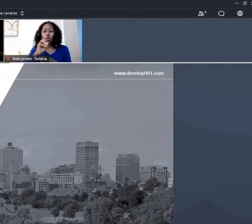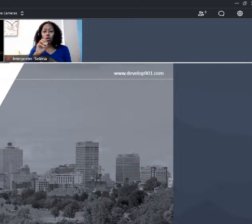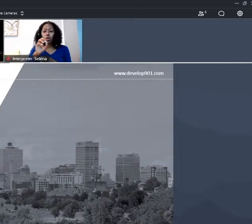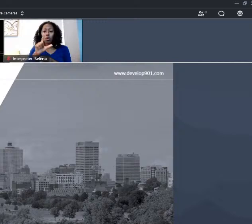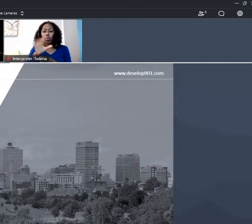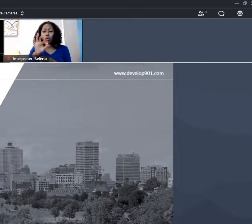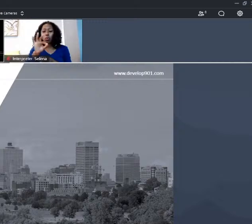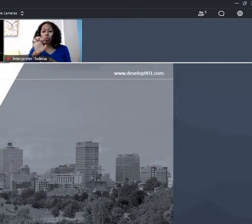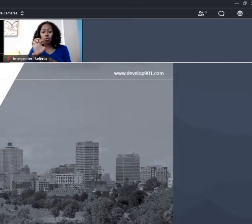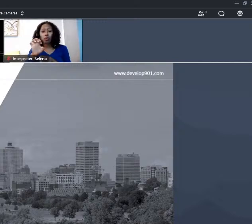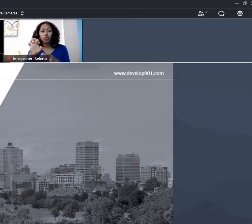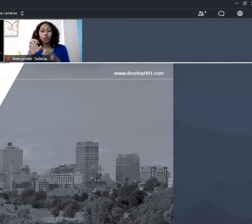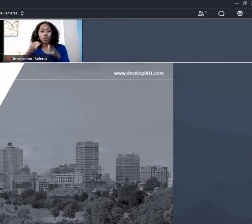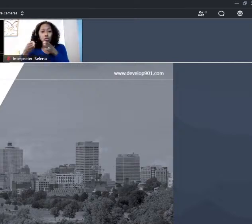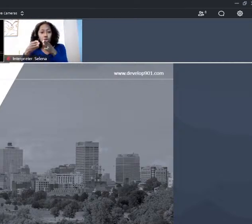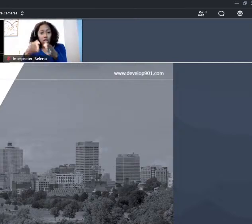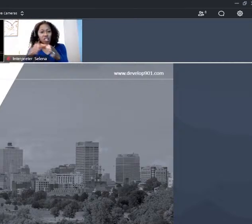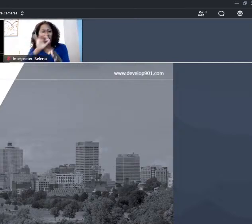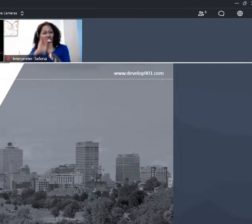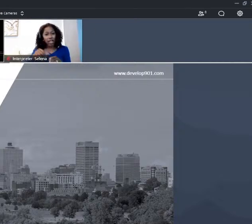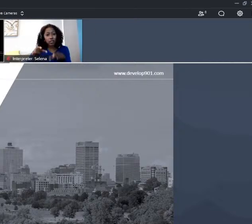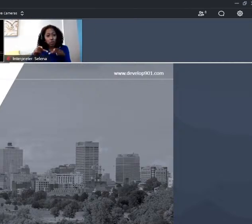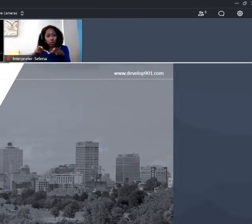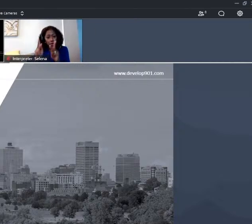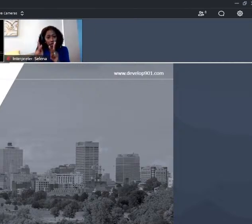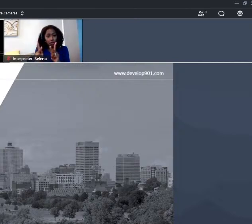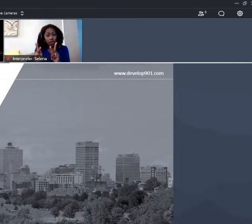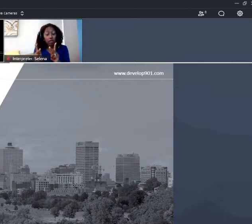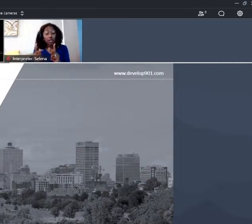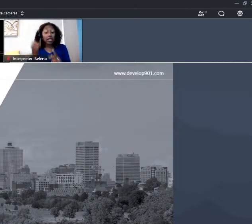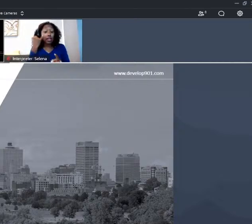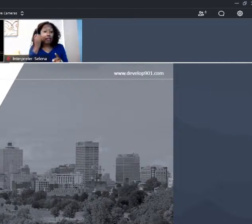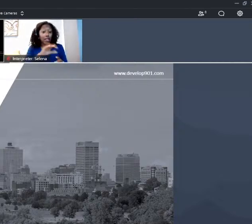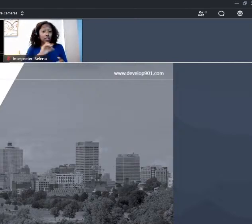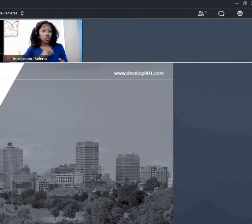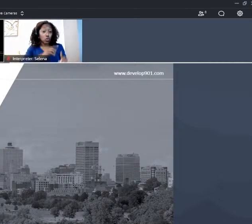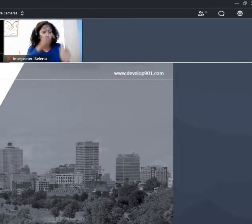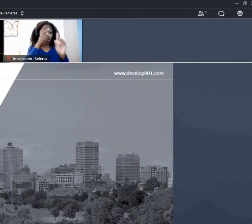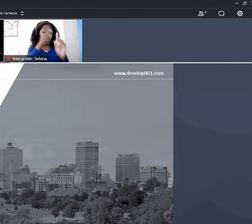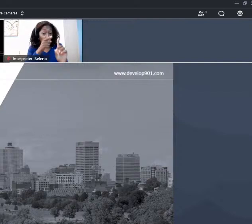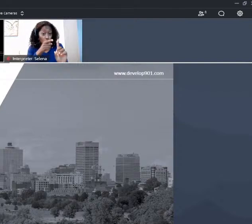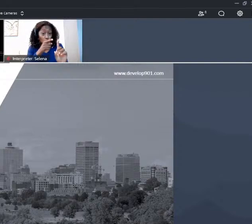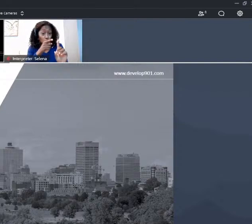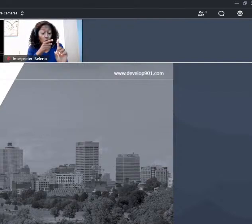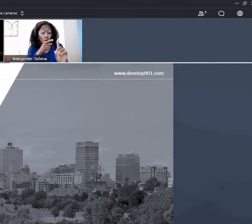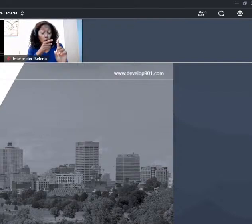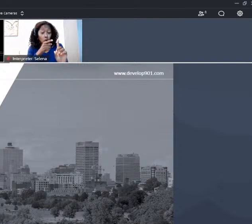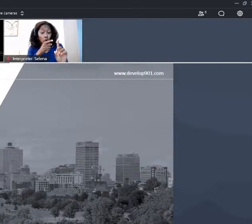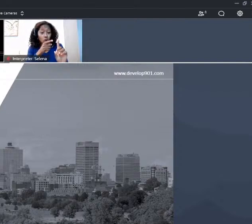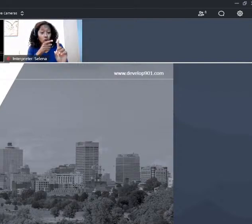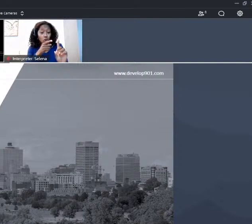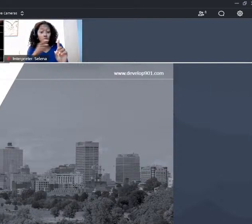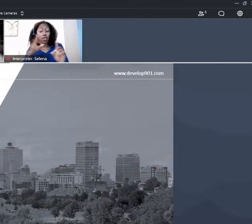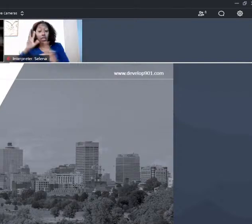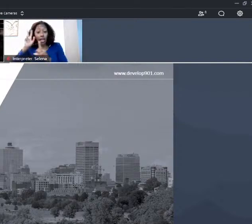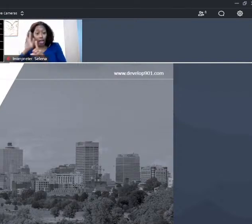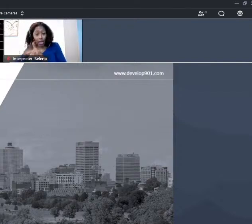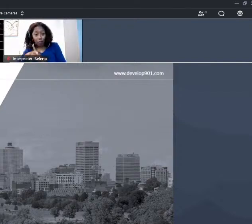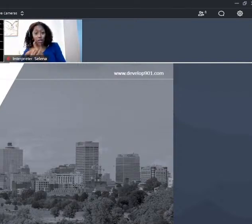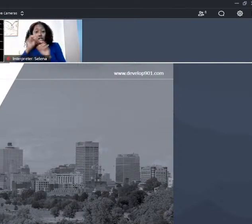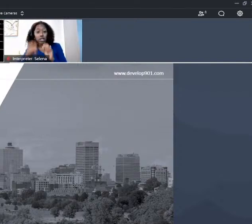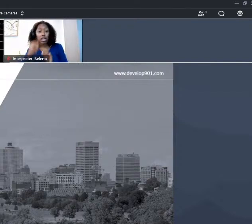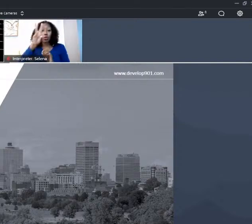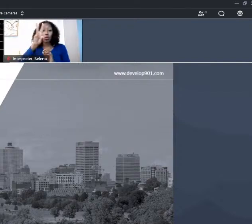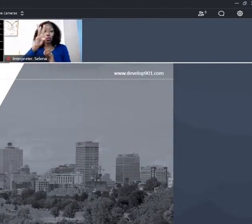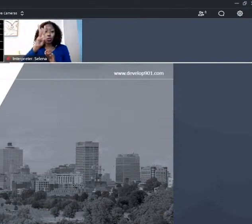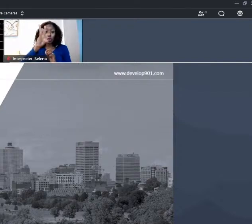permitted use. So if that was the intent of the owner, the application could be withdrawn at that